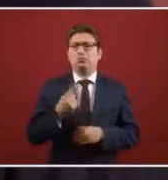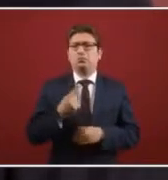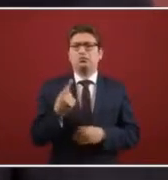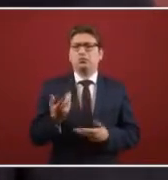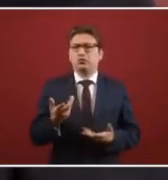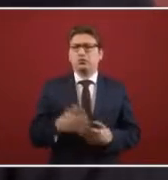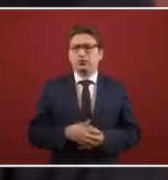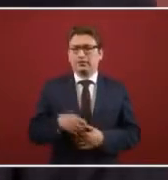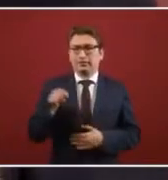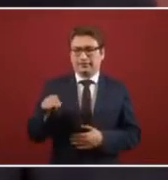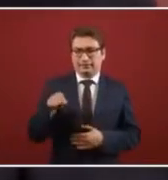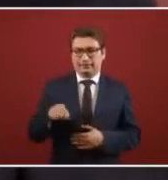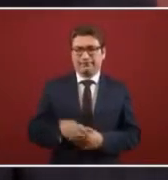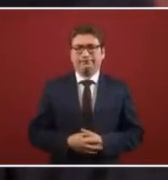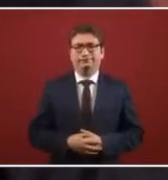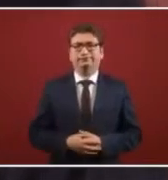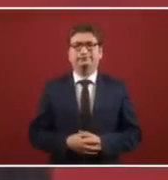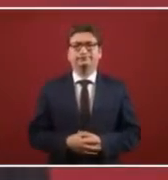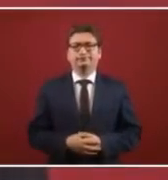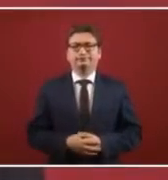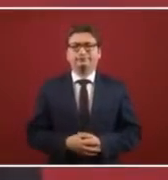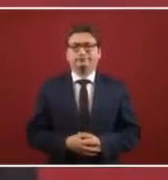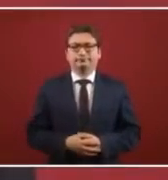no confrontation